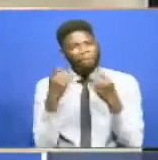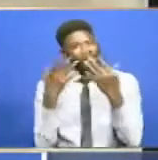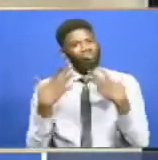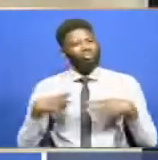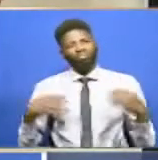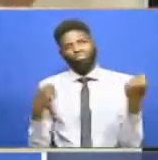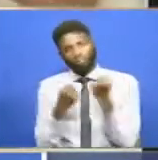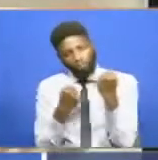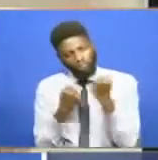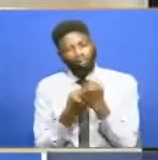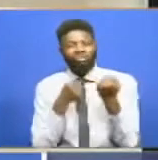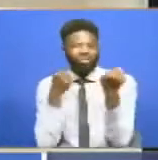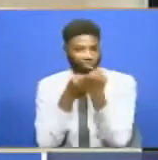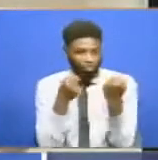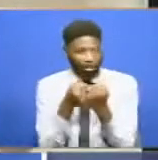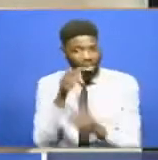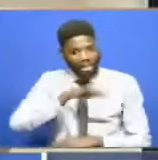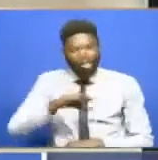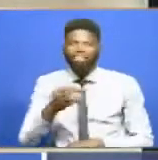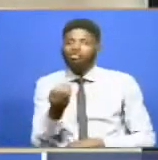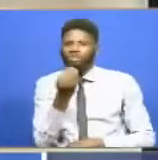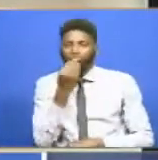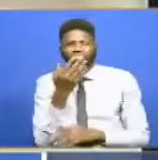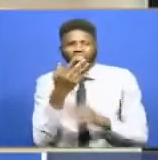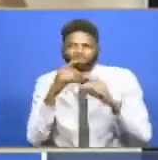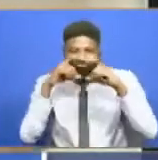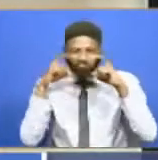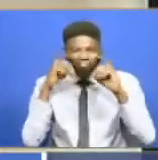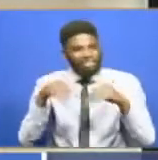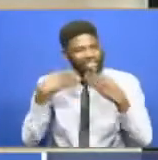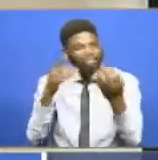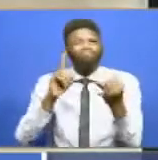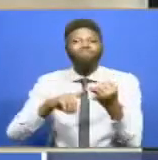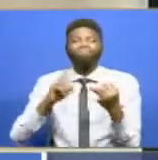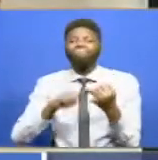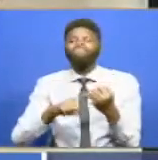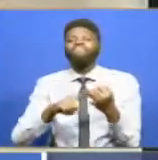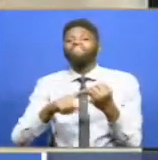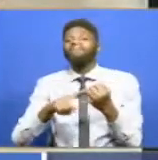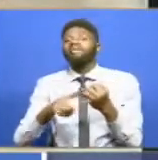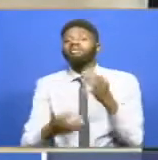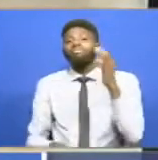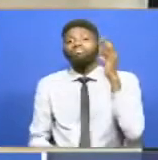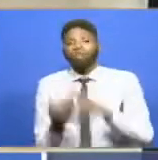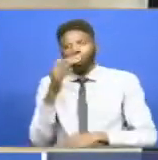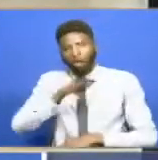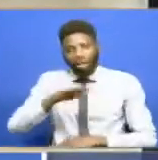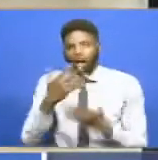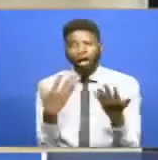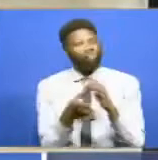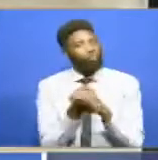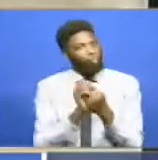especially on the distribution of masks, hand-washing points. Mm-hmm. How now